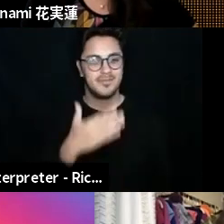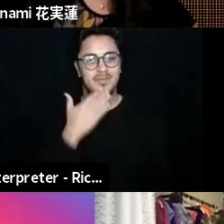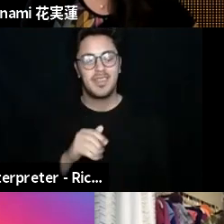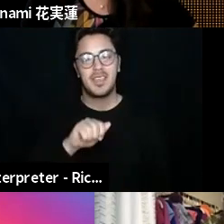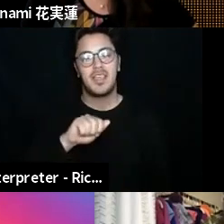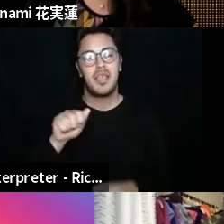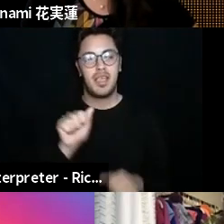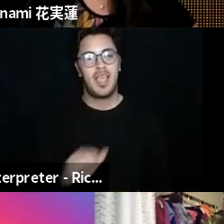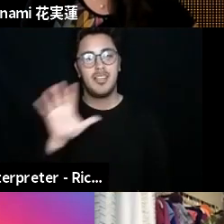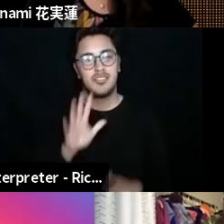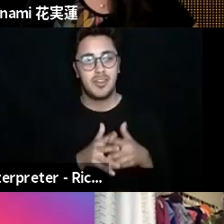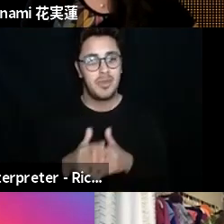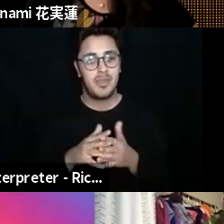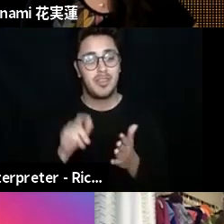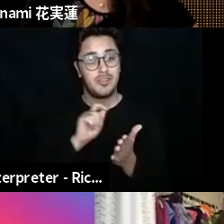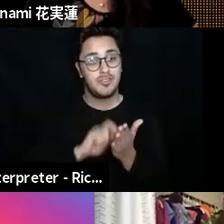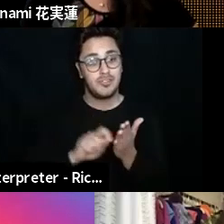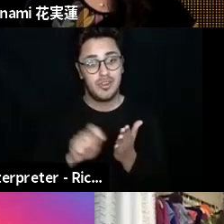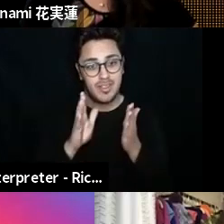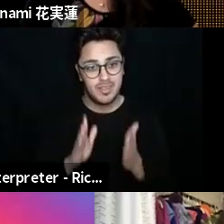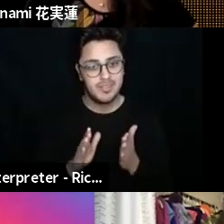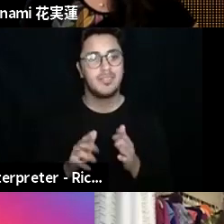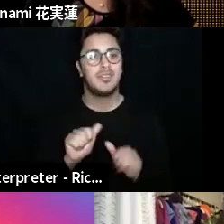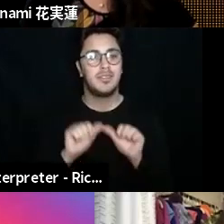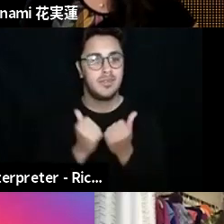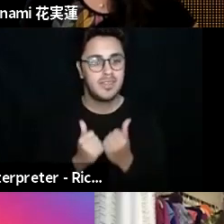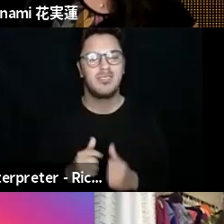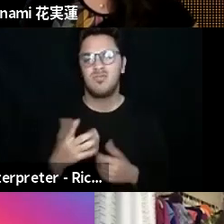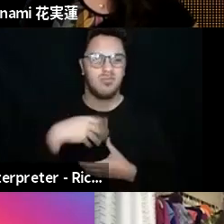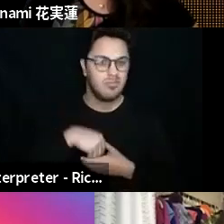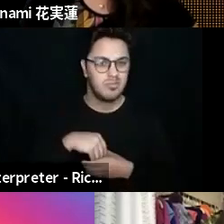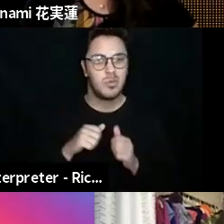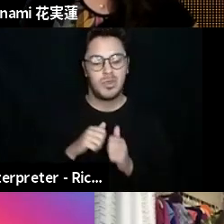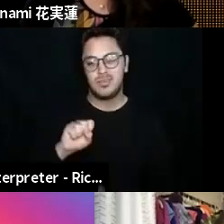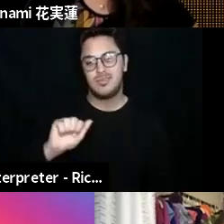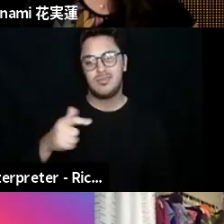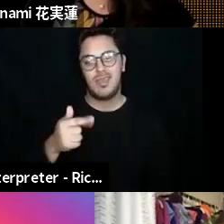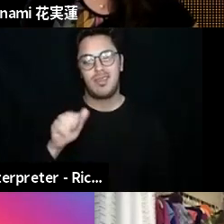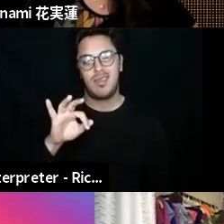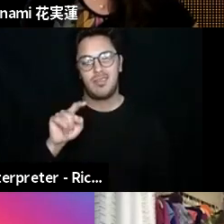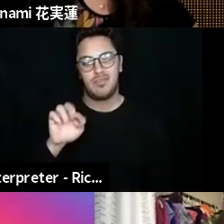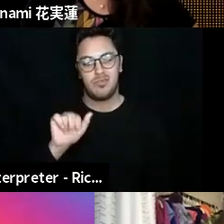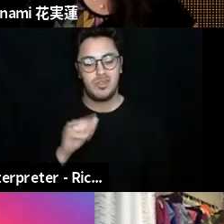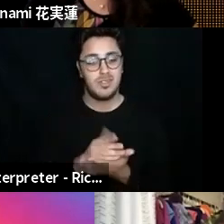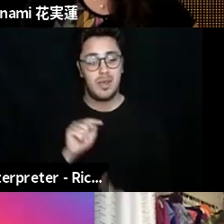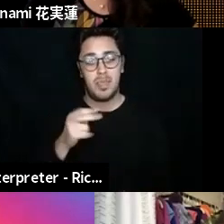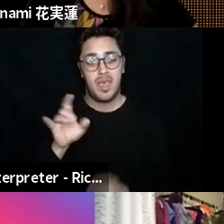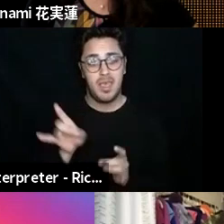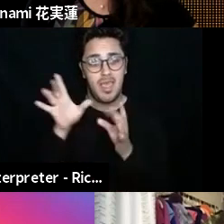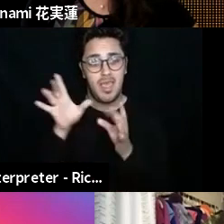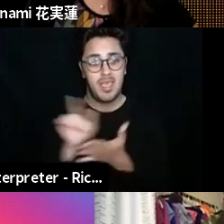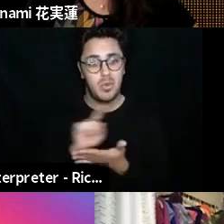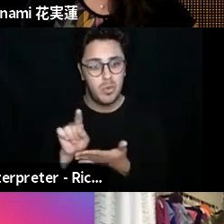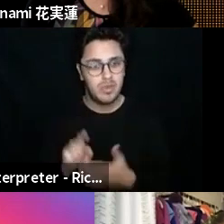Journalists Association for its partnership of this important event. It's part of SAG-AFTRA's Stop the Hate Week, which we bring to our members as part of our